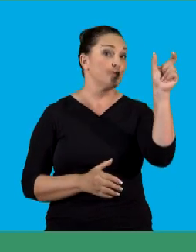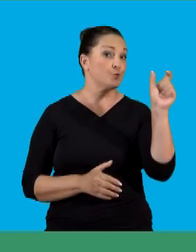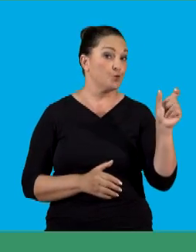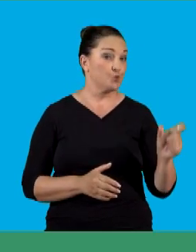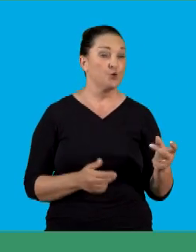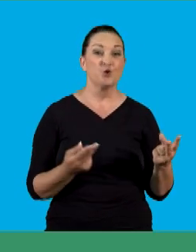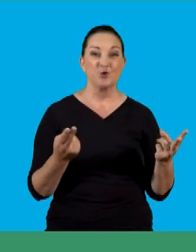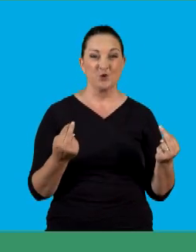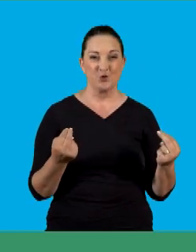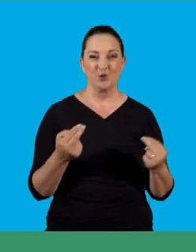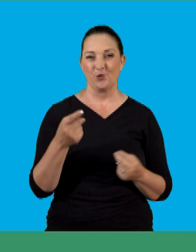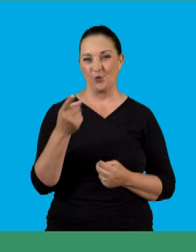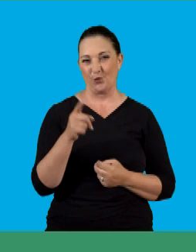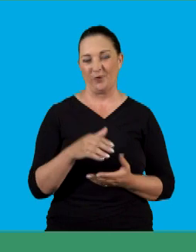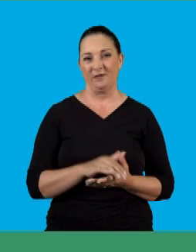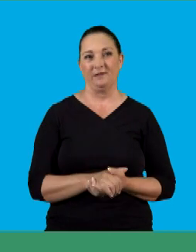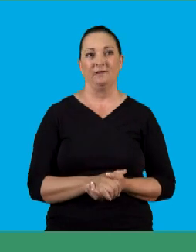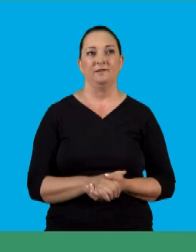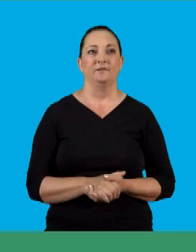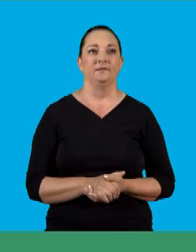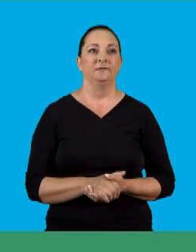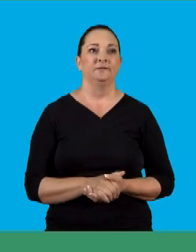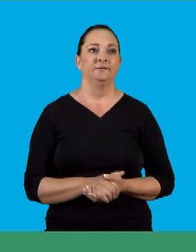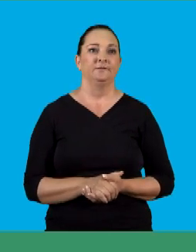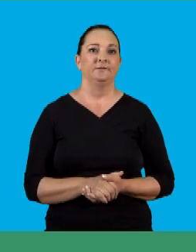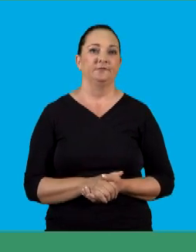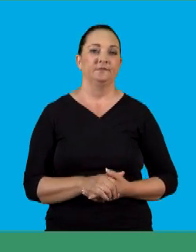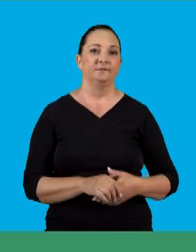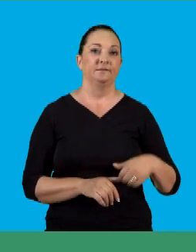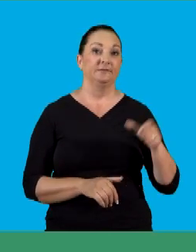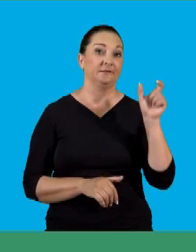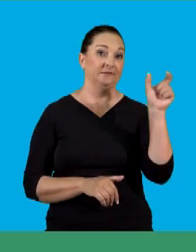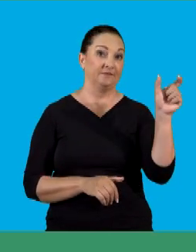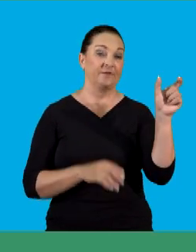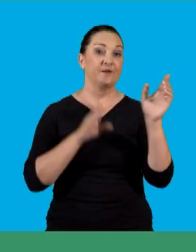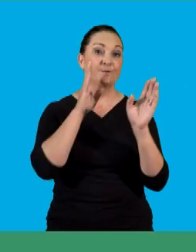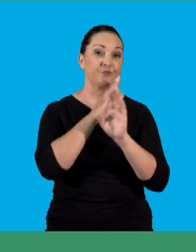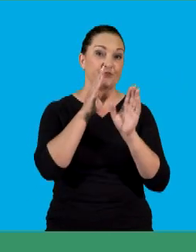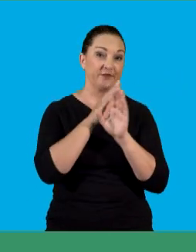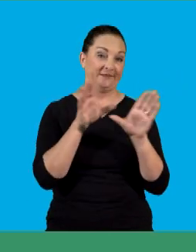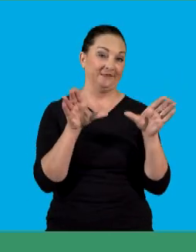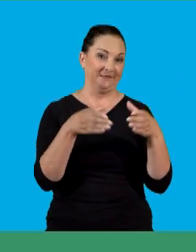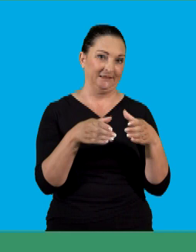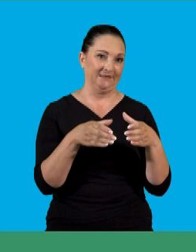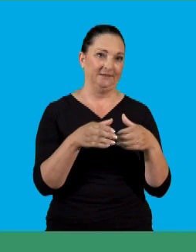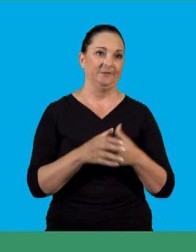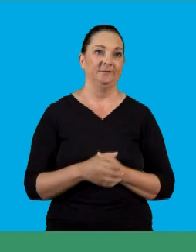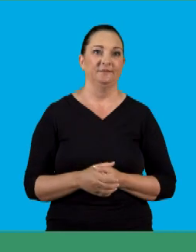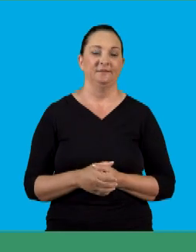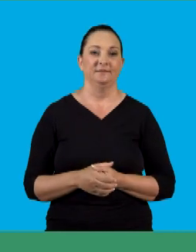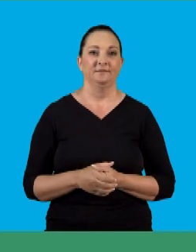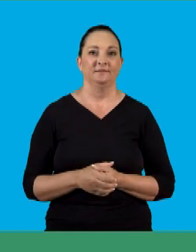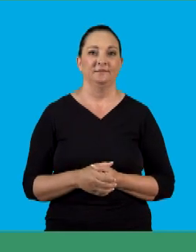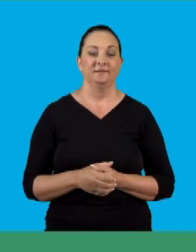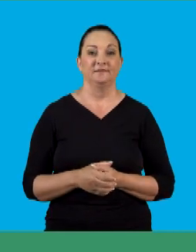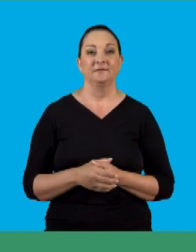new words and language that cropped up throughout our lesson. We saw the term private sector, which is